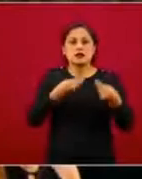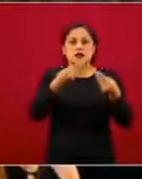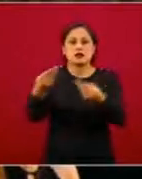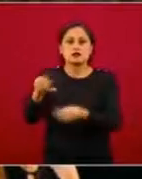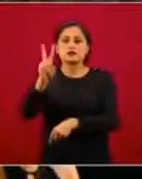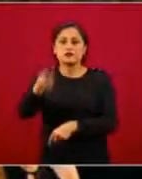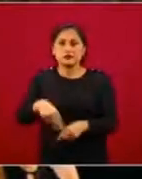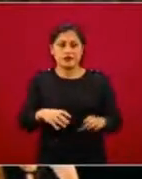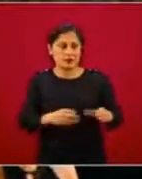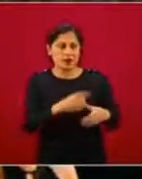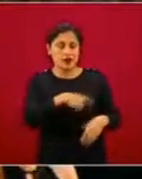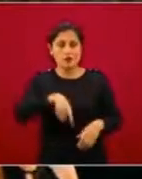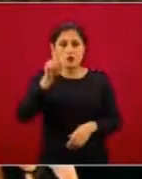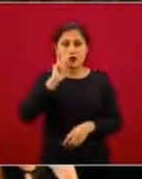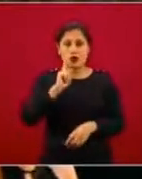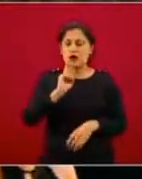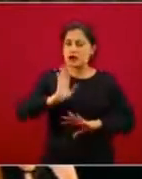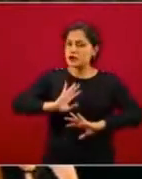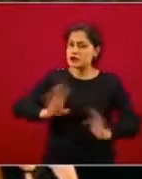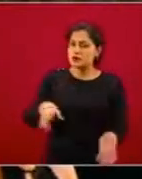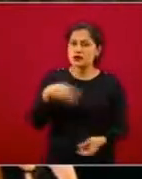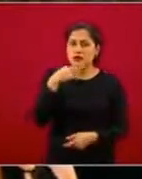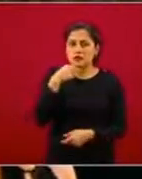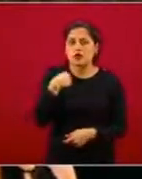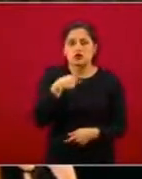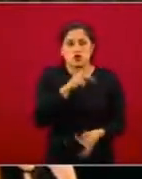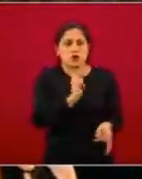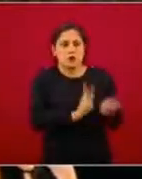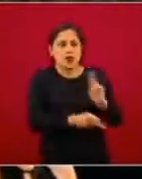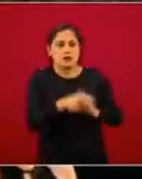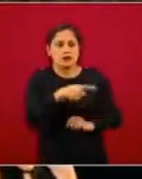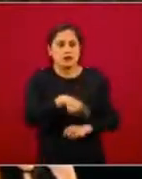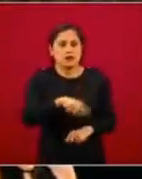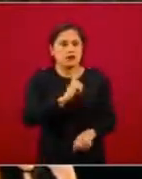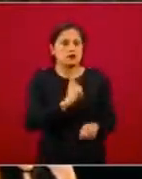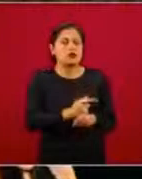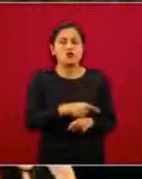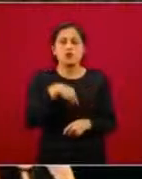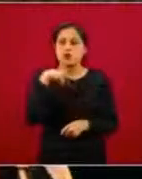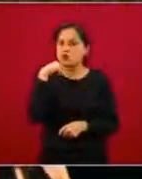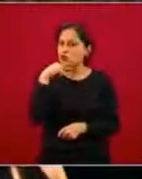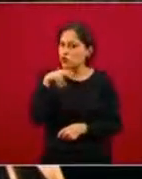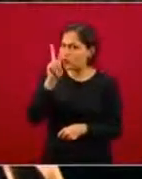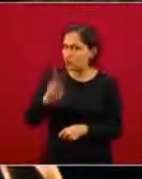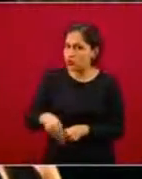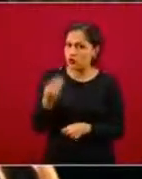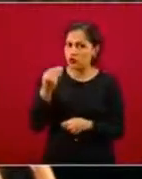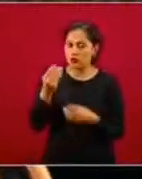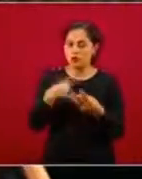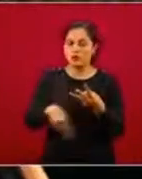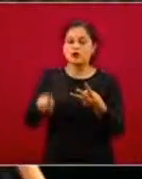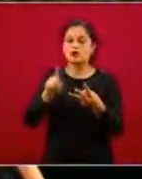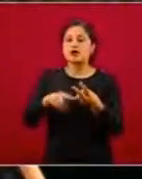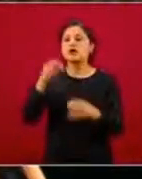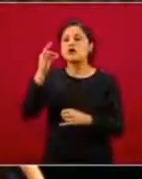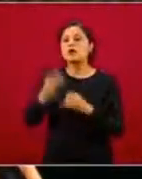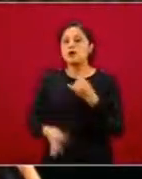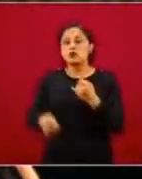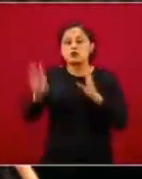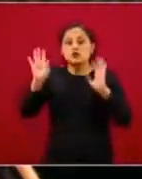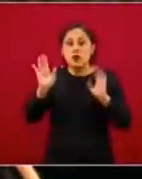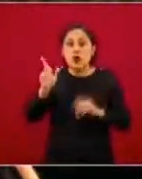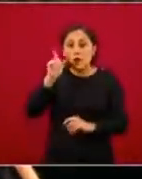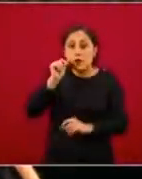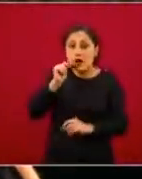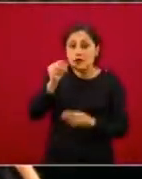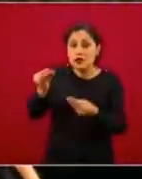very sensitive. These women are desperate at this point. They are really feeling horrible about this. I don't